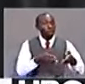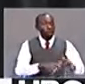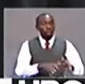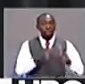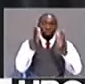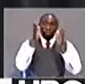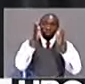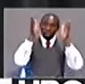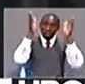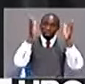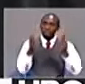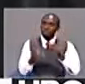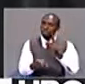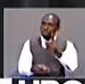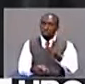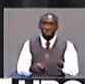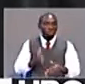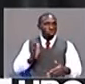rights defender.